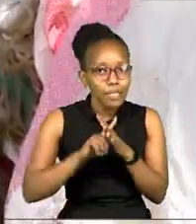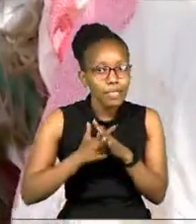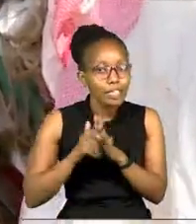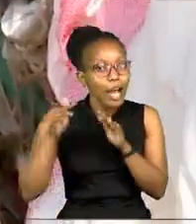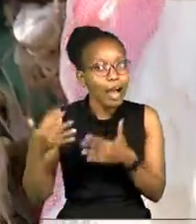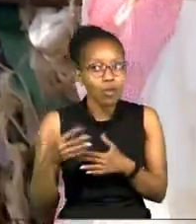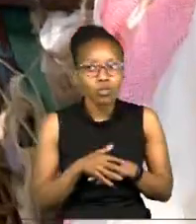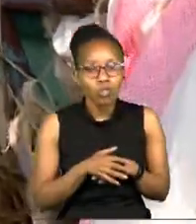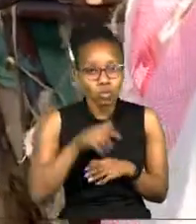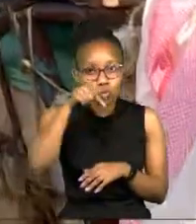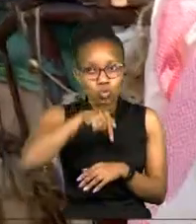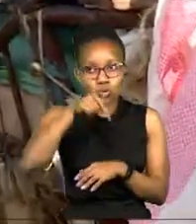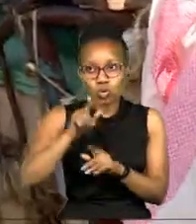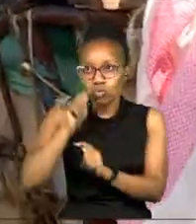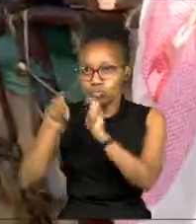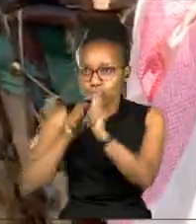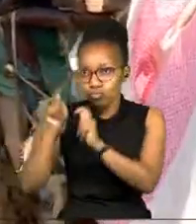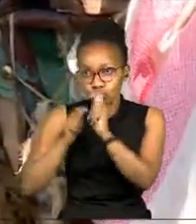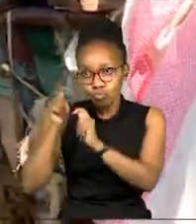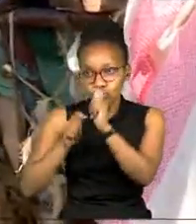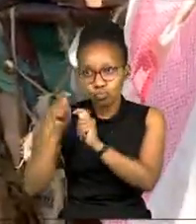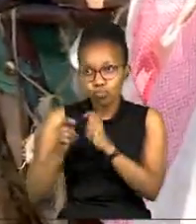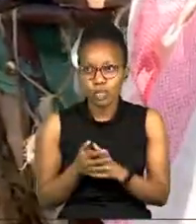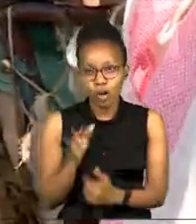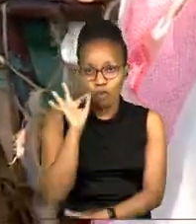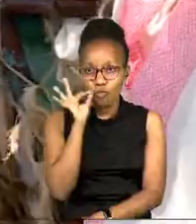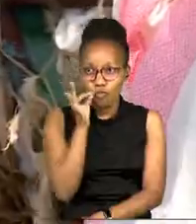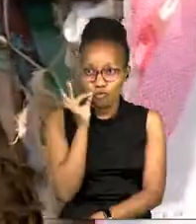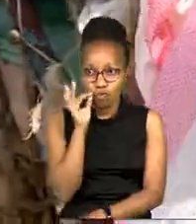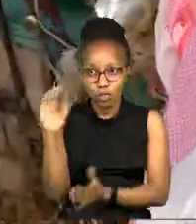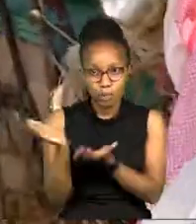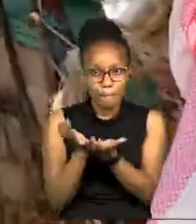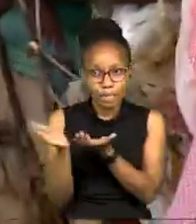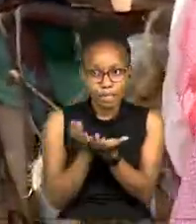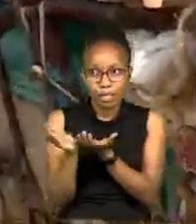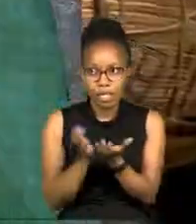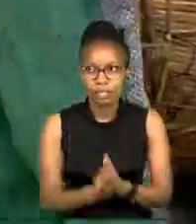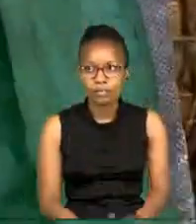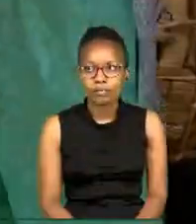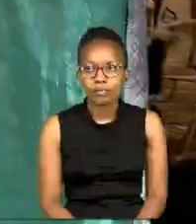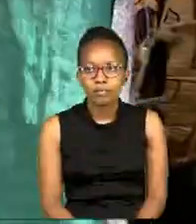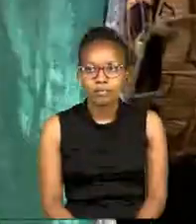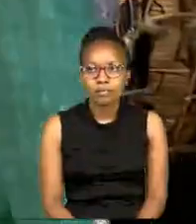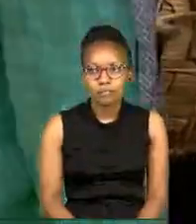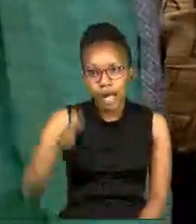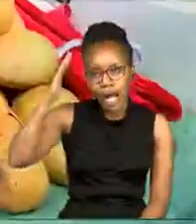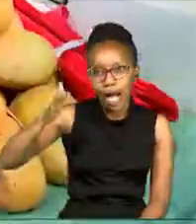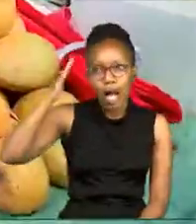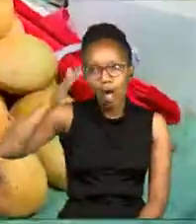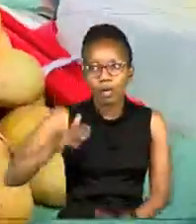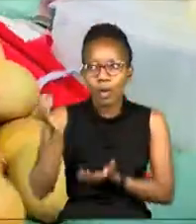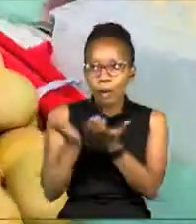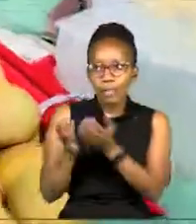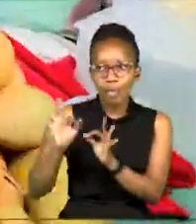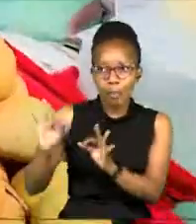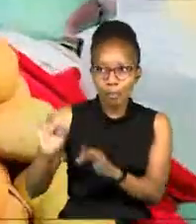So join me today in exploring the world of fruit vending. Come on with me. Mambo. Vitu ziko poa. Biashara inaendelea vizuri